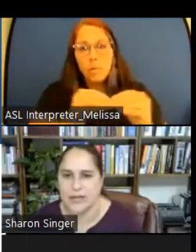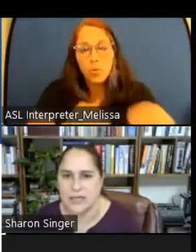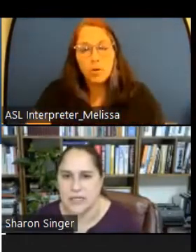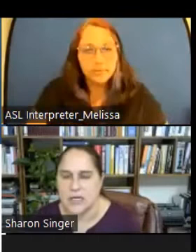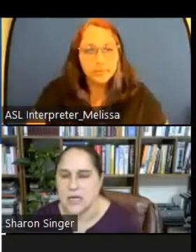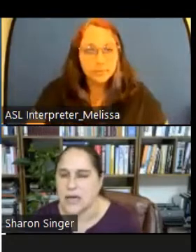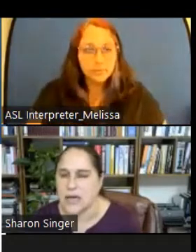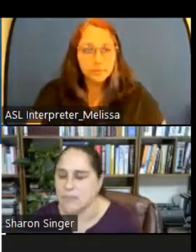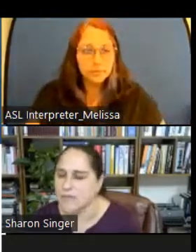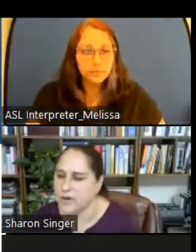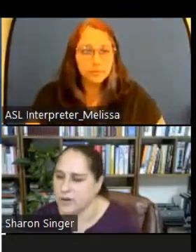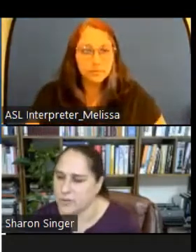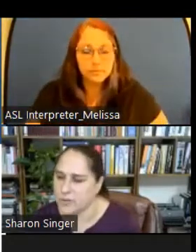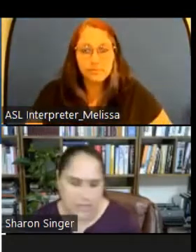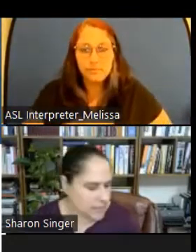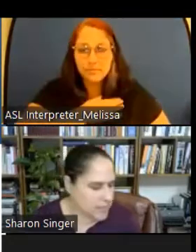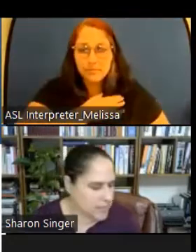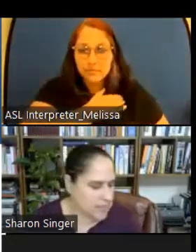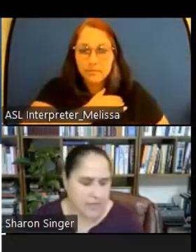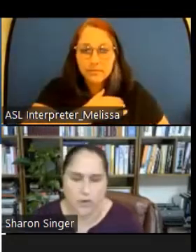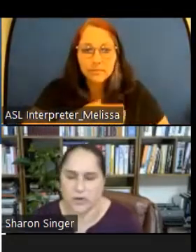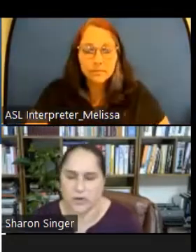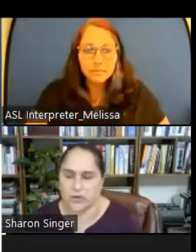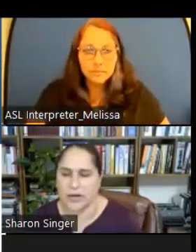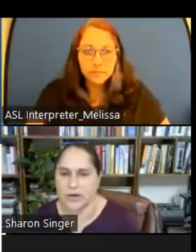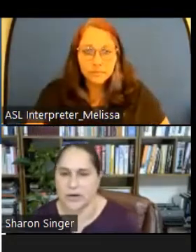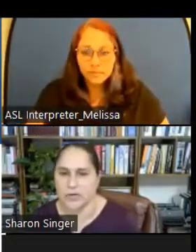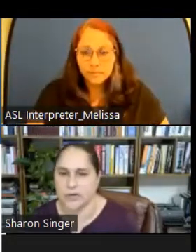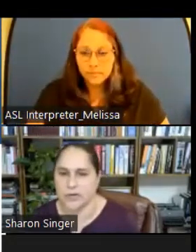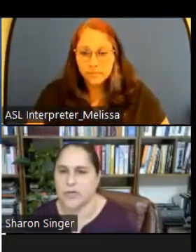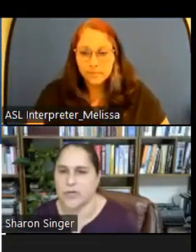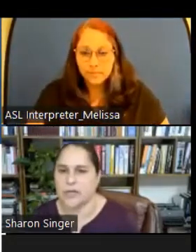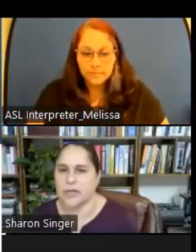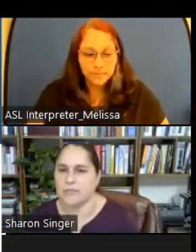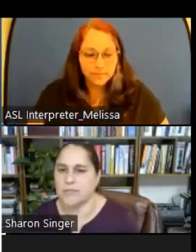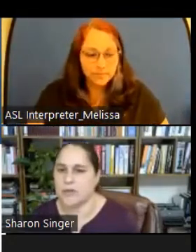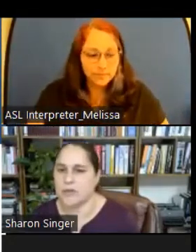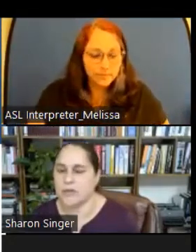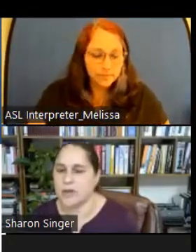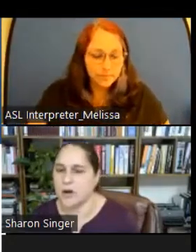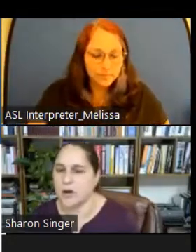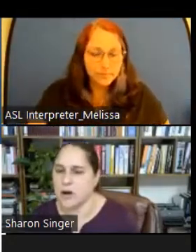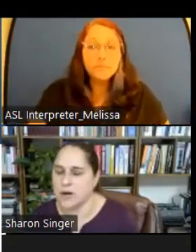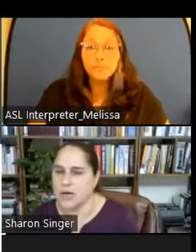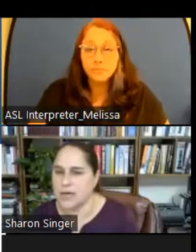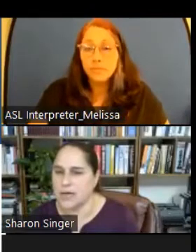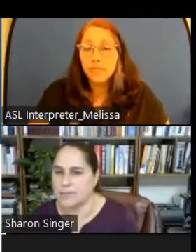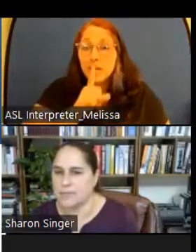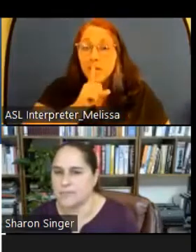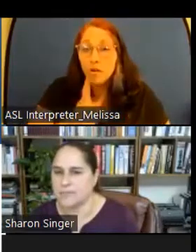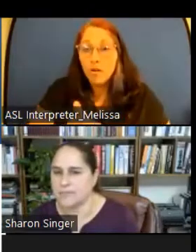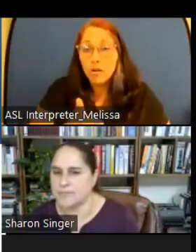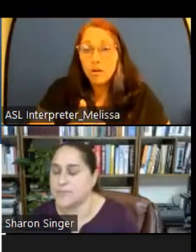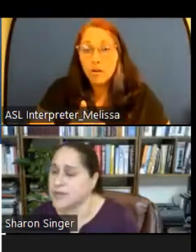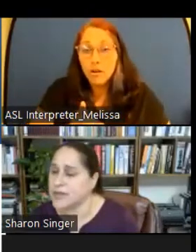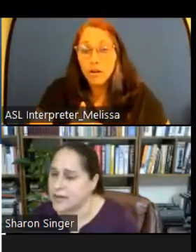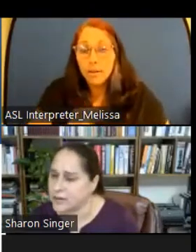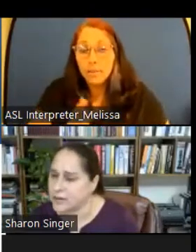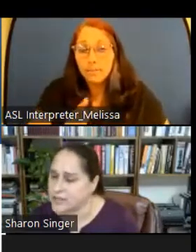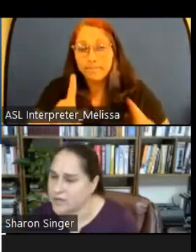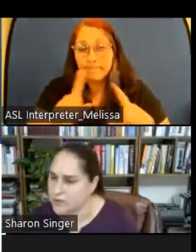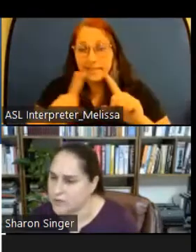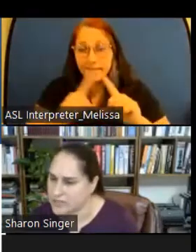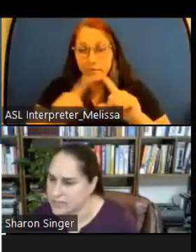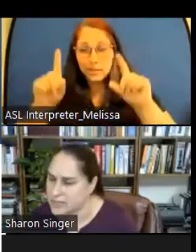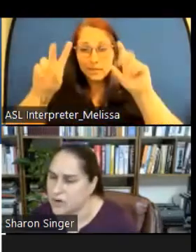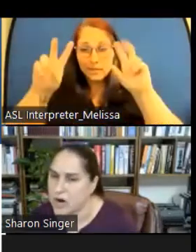slide. Very quickly, and I know we're running over, there are different categories